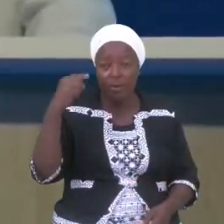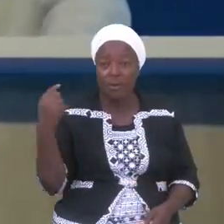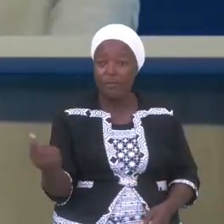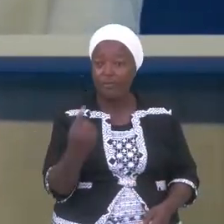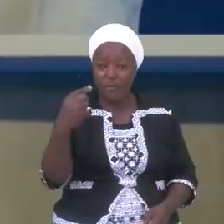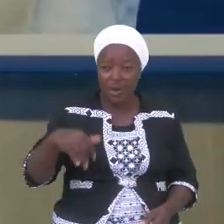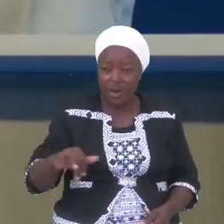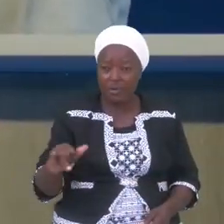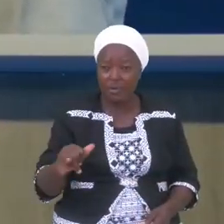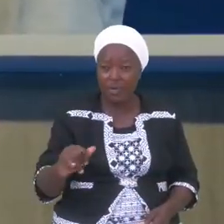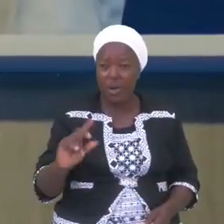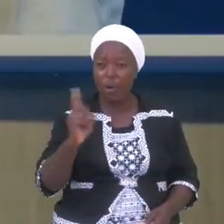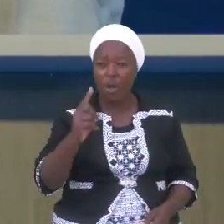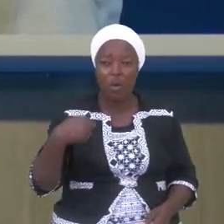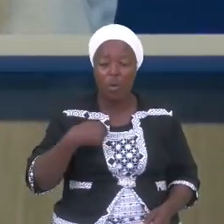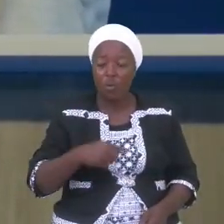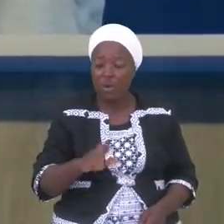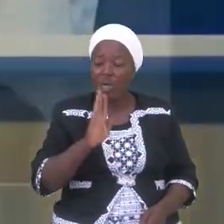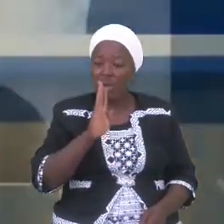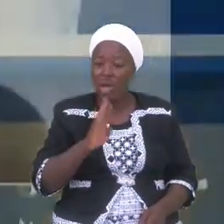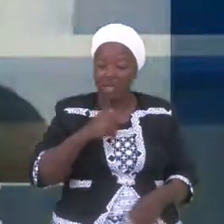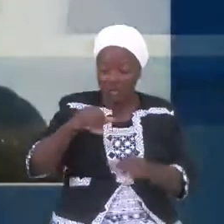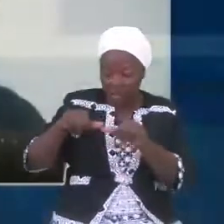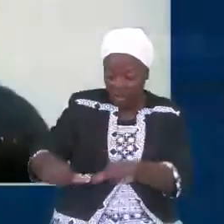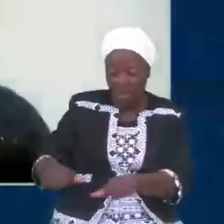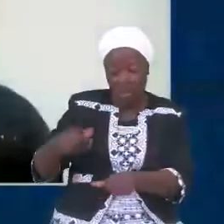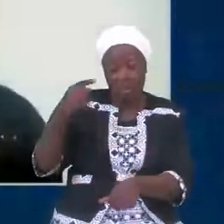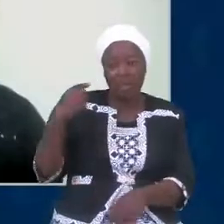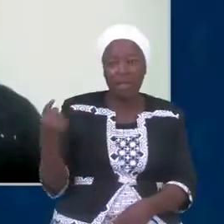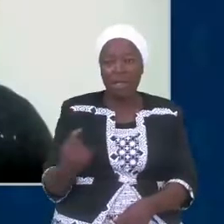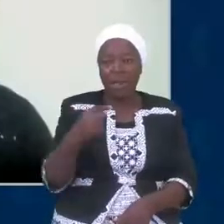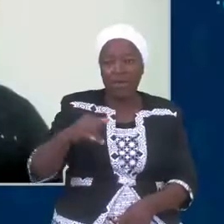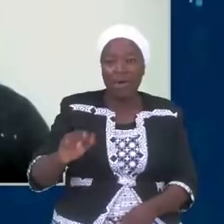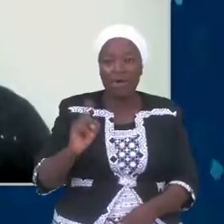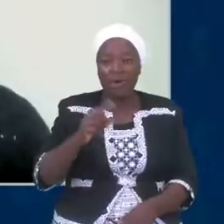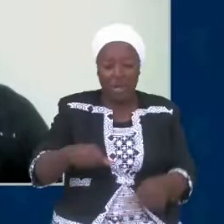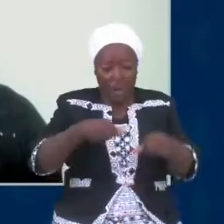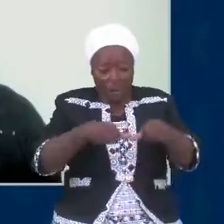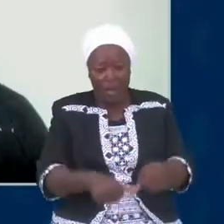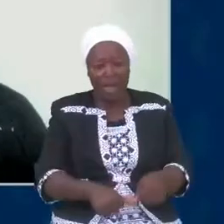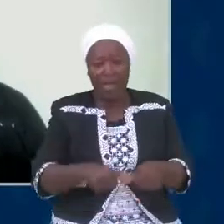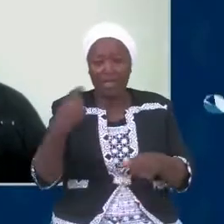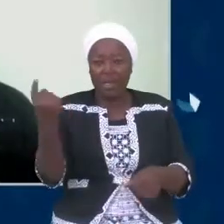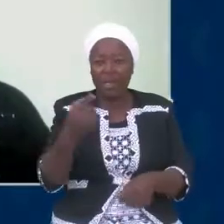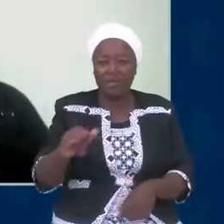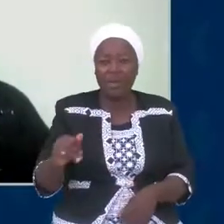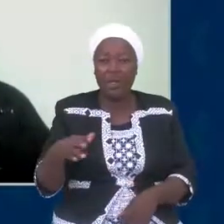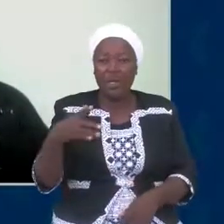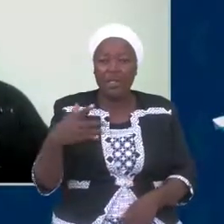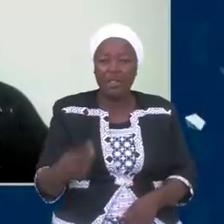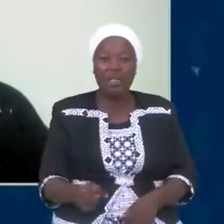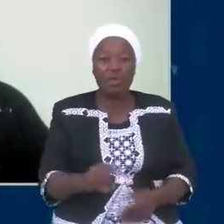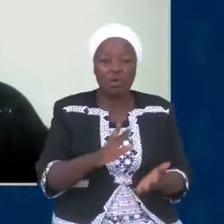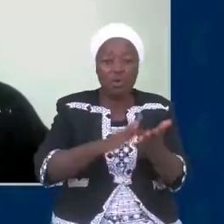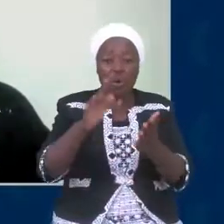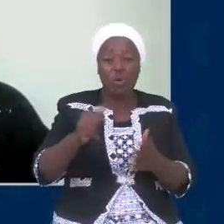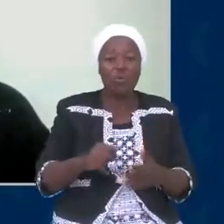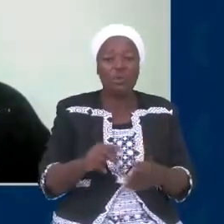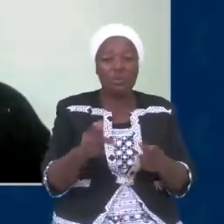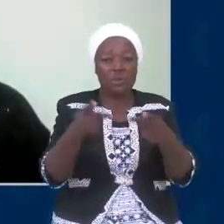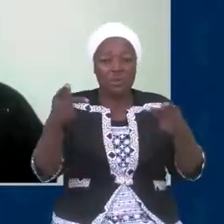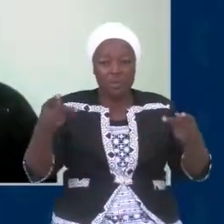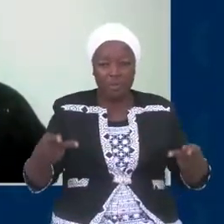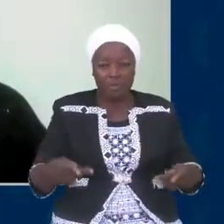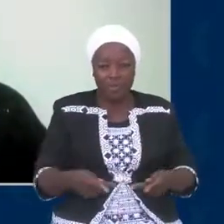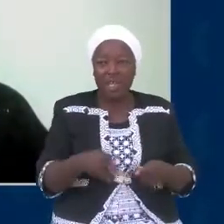we dwell forever, where we abide forever, the glorious place,